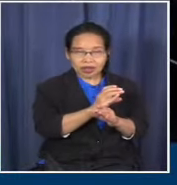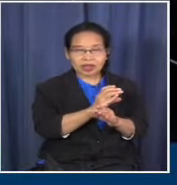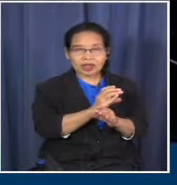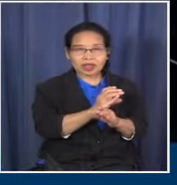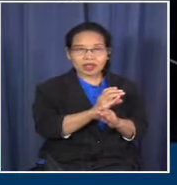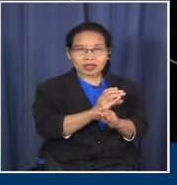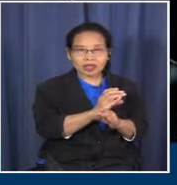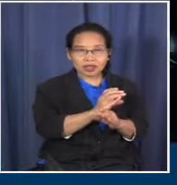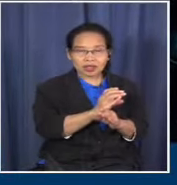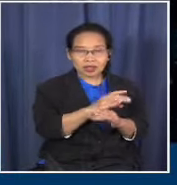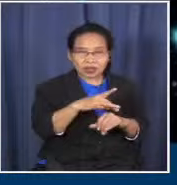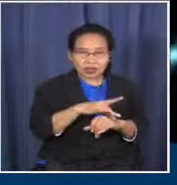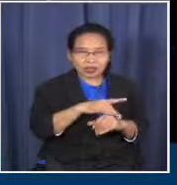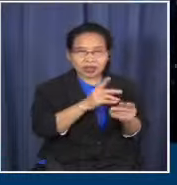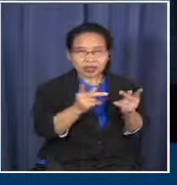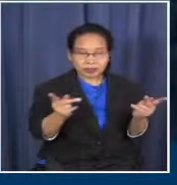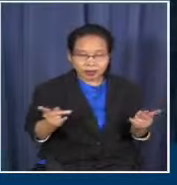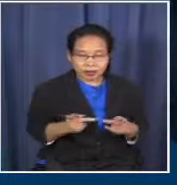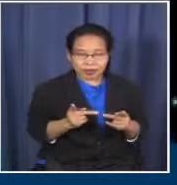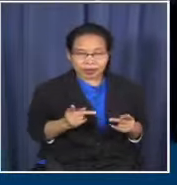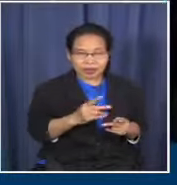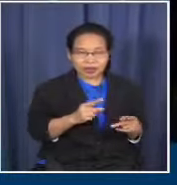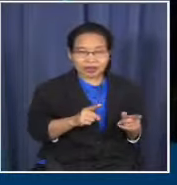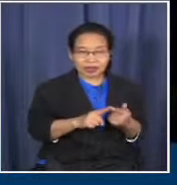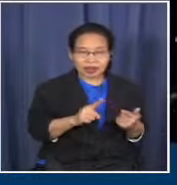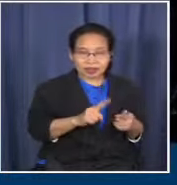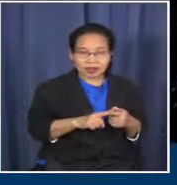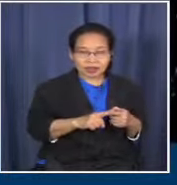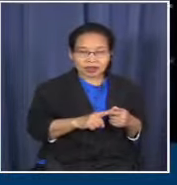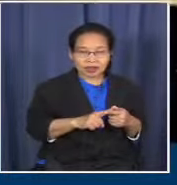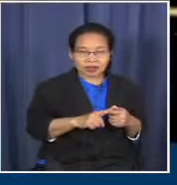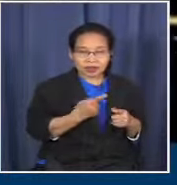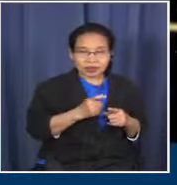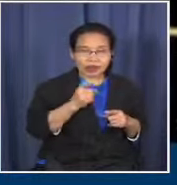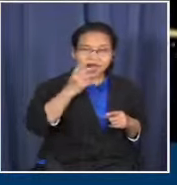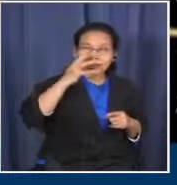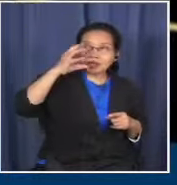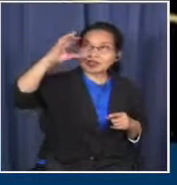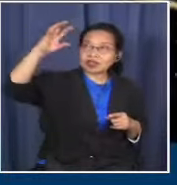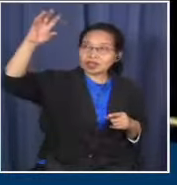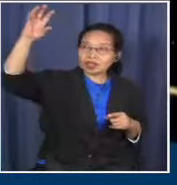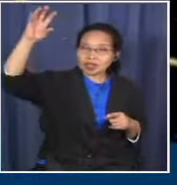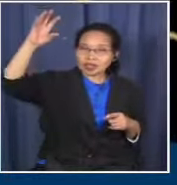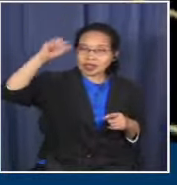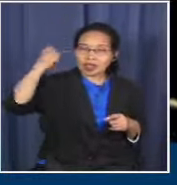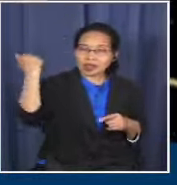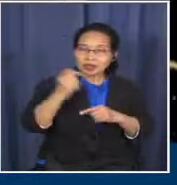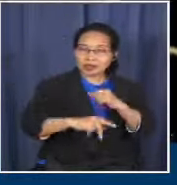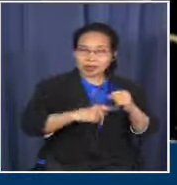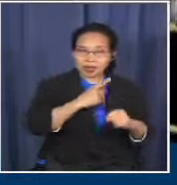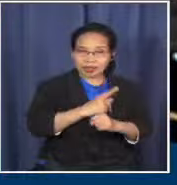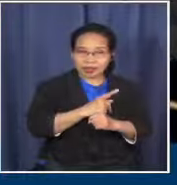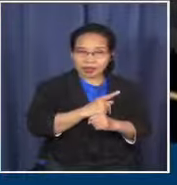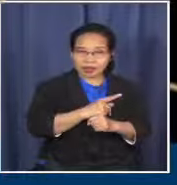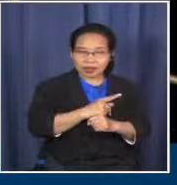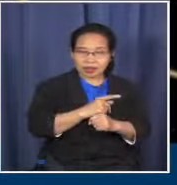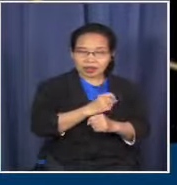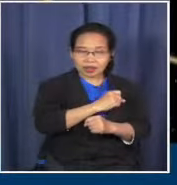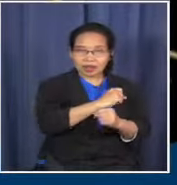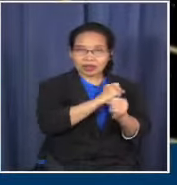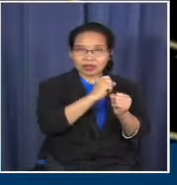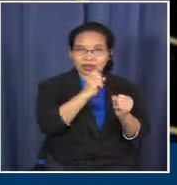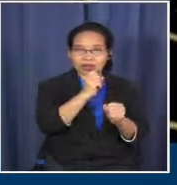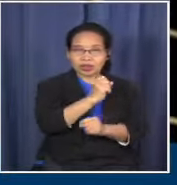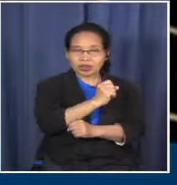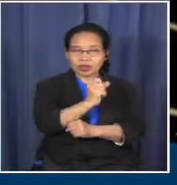that holds the earth in its place, and the sun from other planets, pool of gravity from